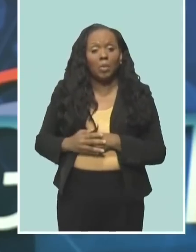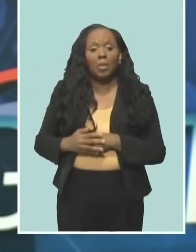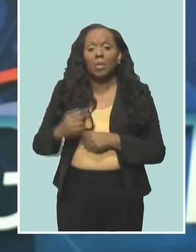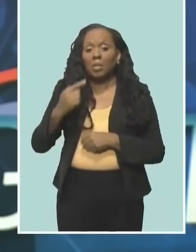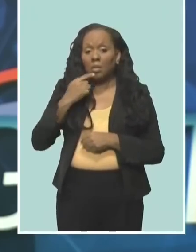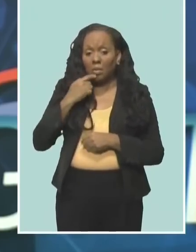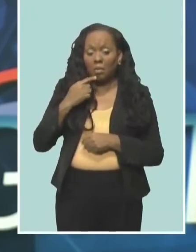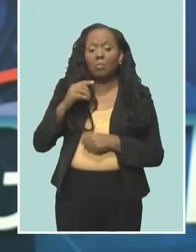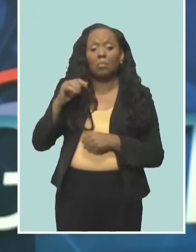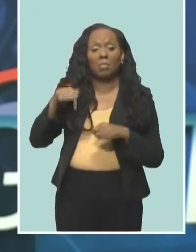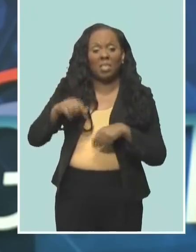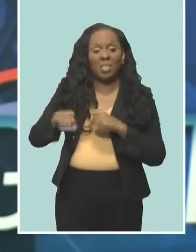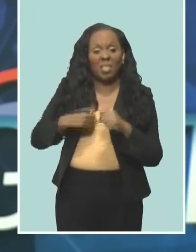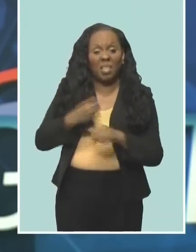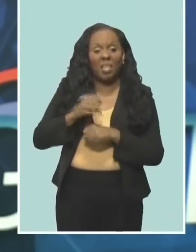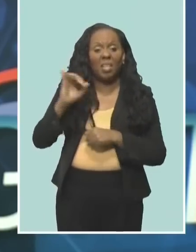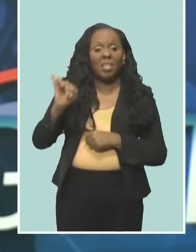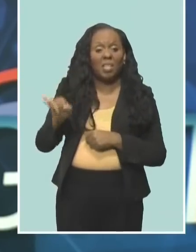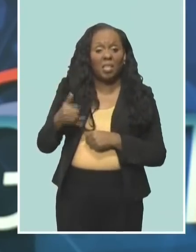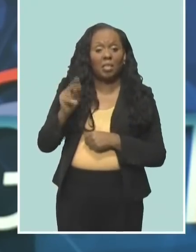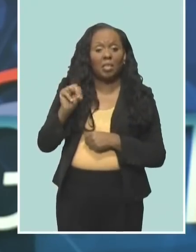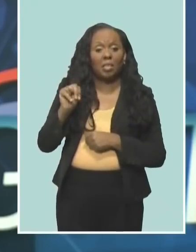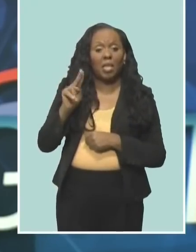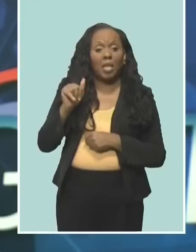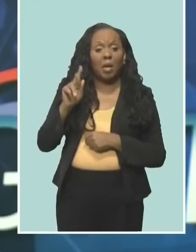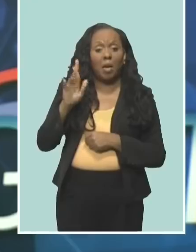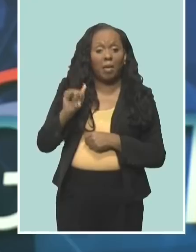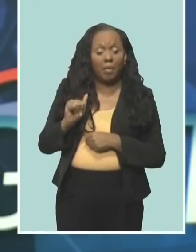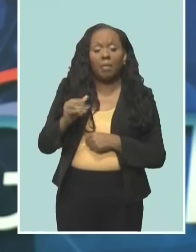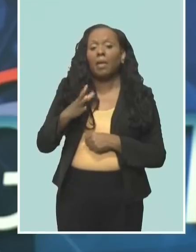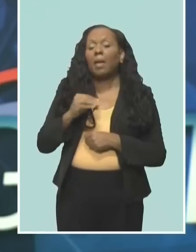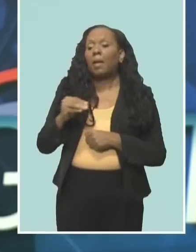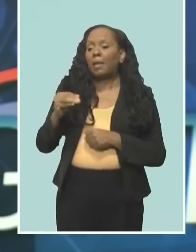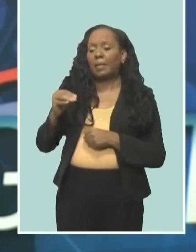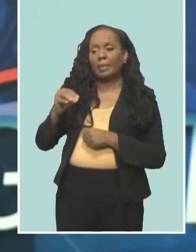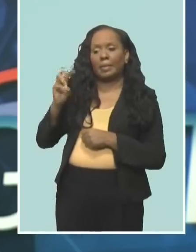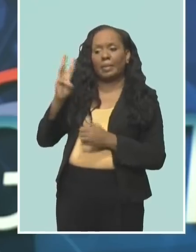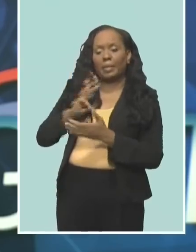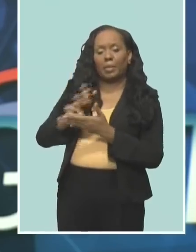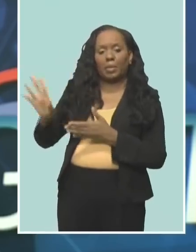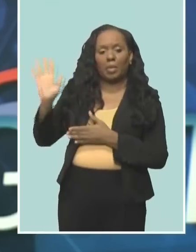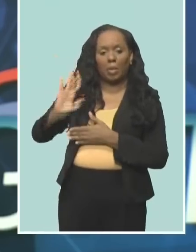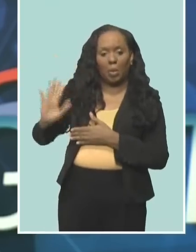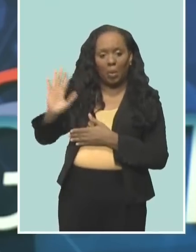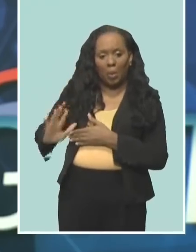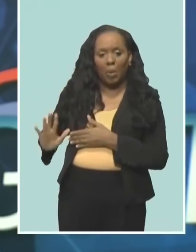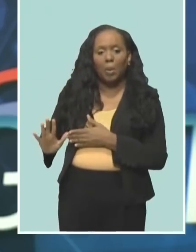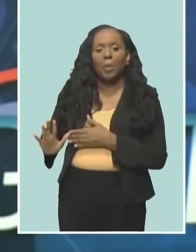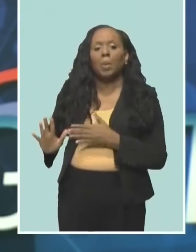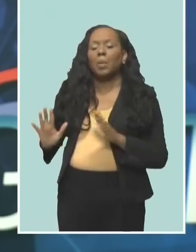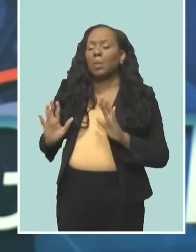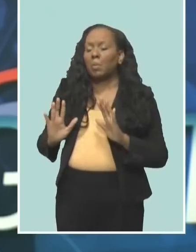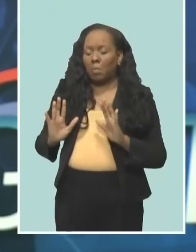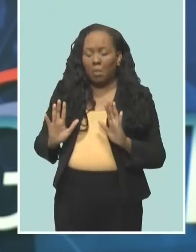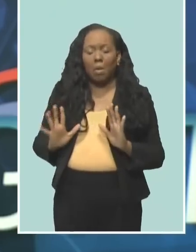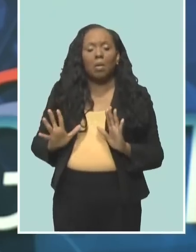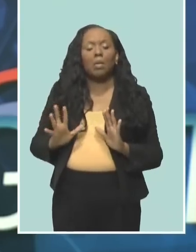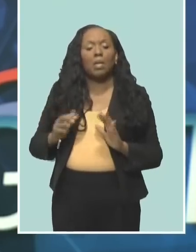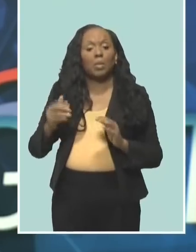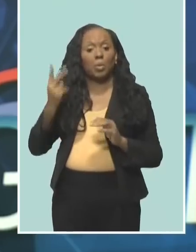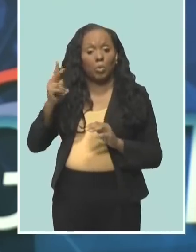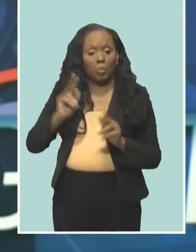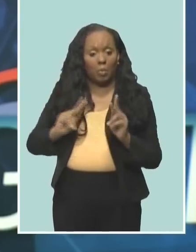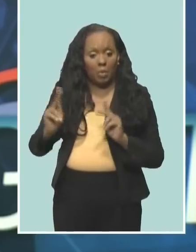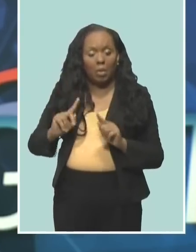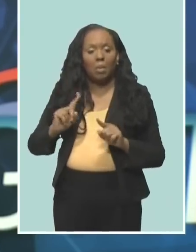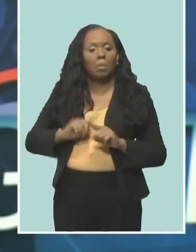January 2024 and a second one 6 weeks ago. He says contact tracing indicates there is no